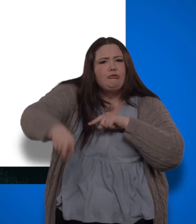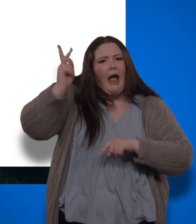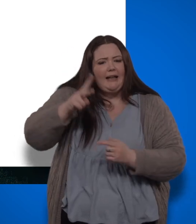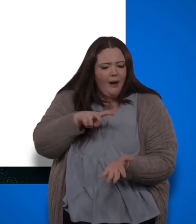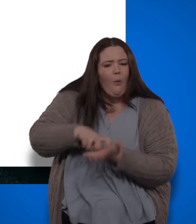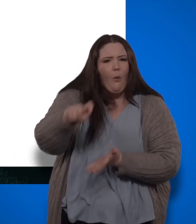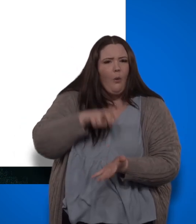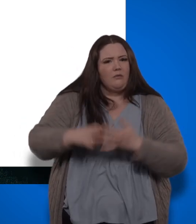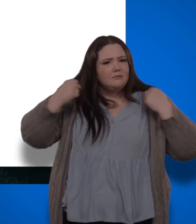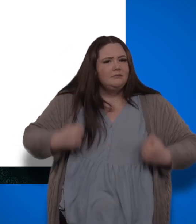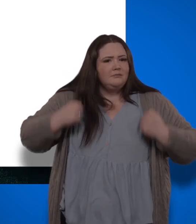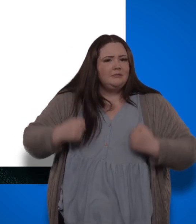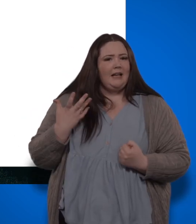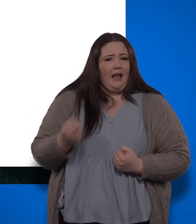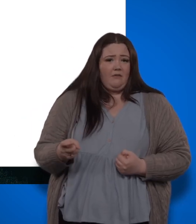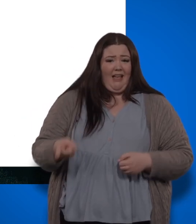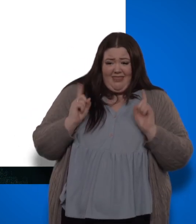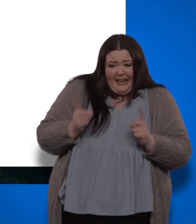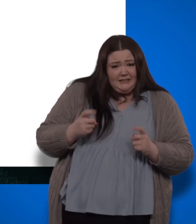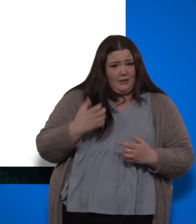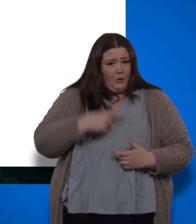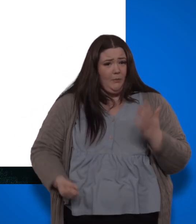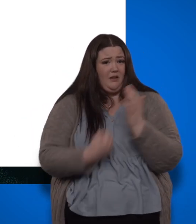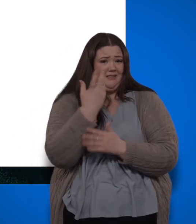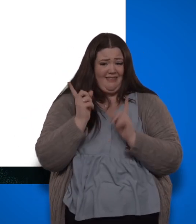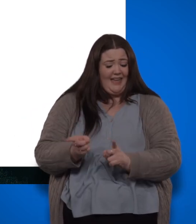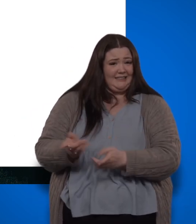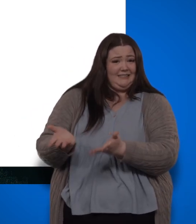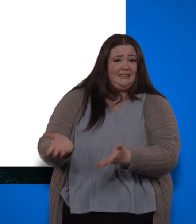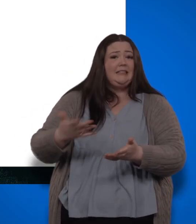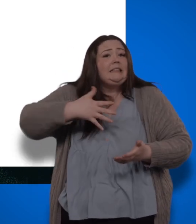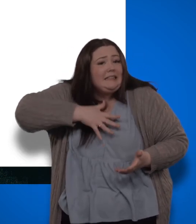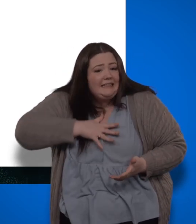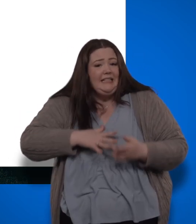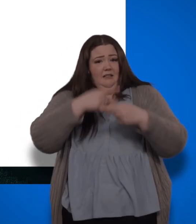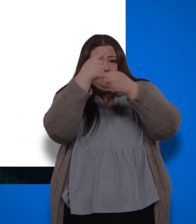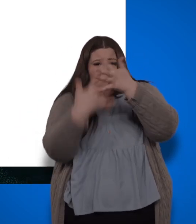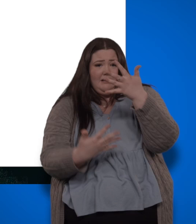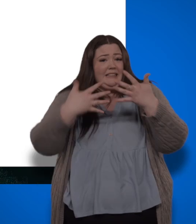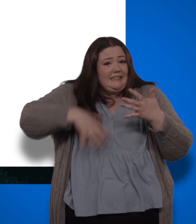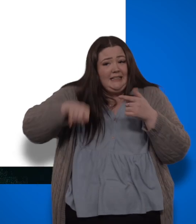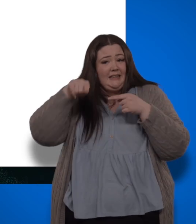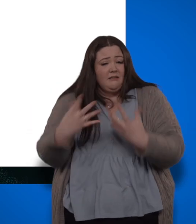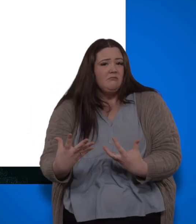how human development works. It needs friction, resistance, frustration, and even pain.